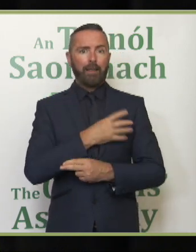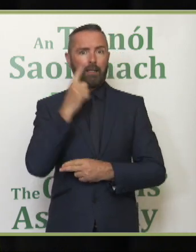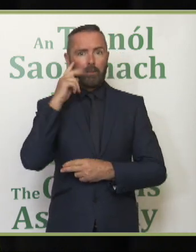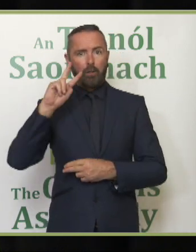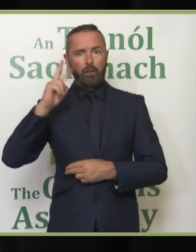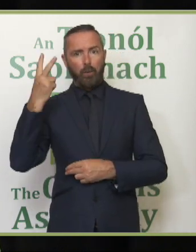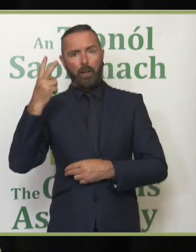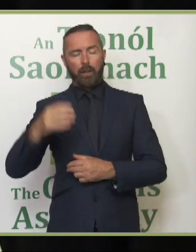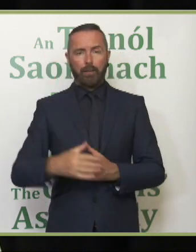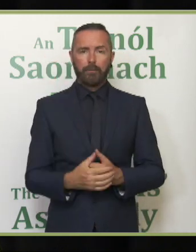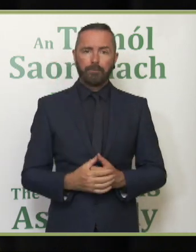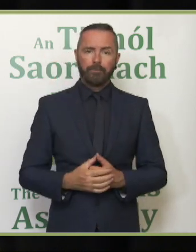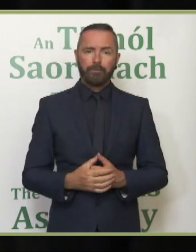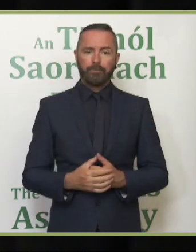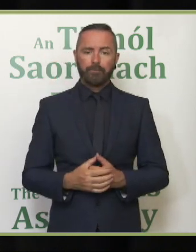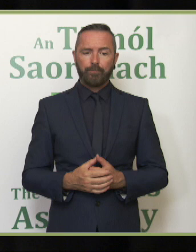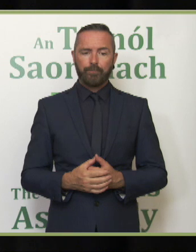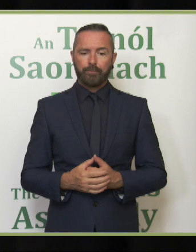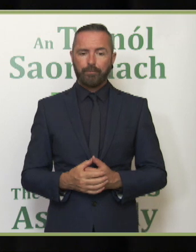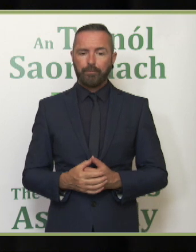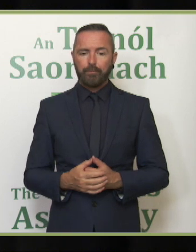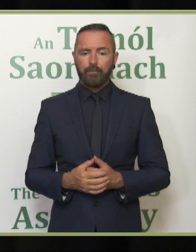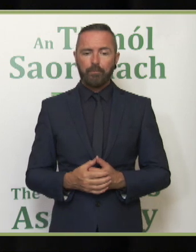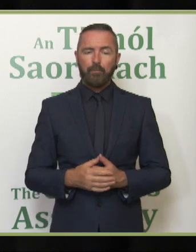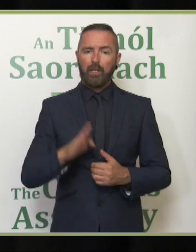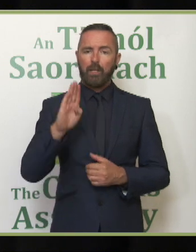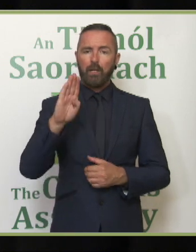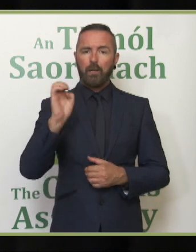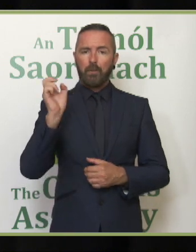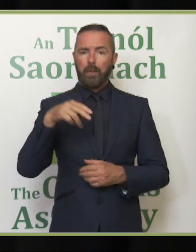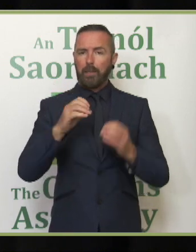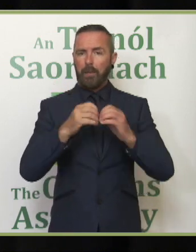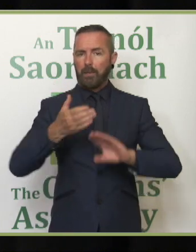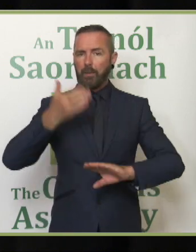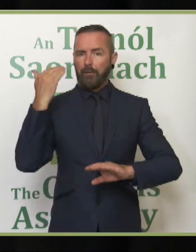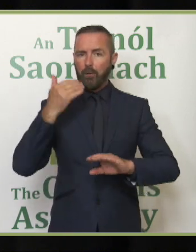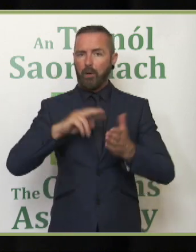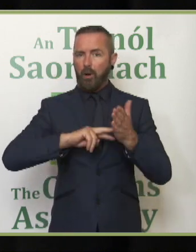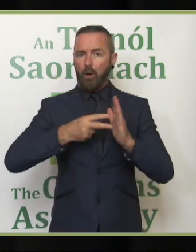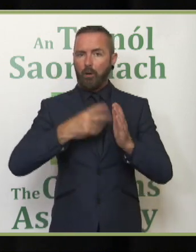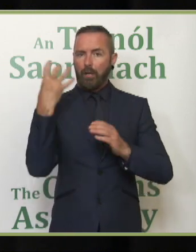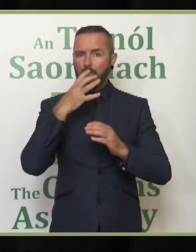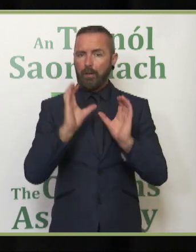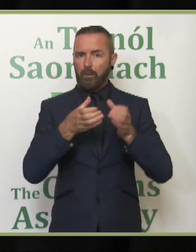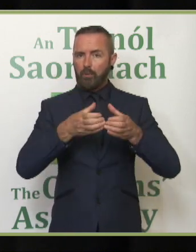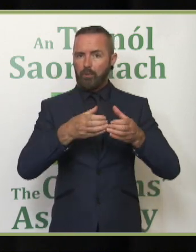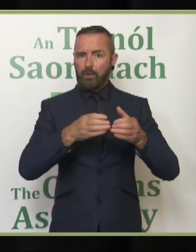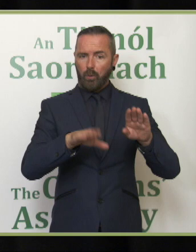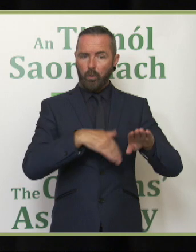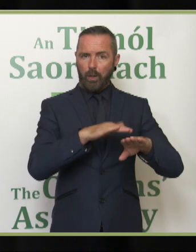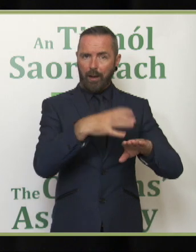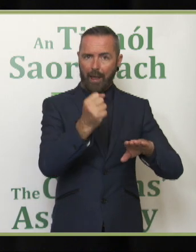driving. It should also be noted, and Ben referenced to it earlier, organised criminal groups in other countries where they have legalised